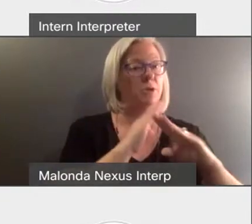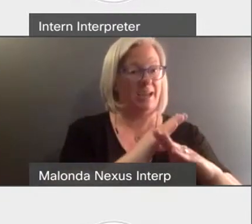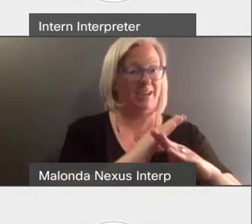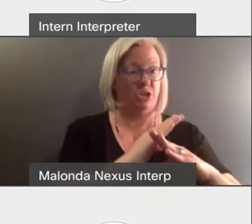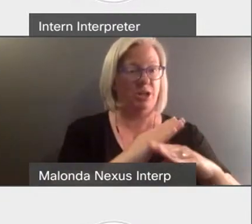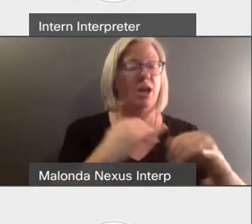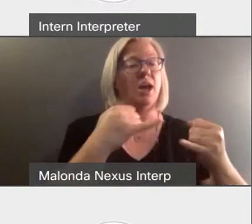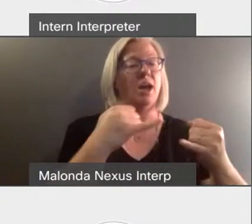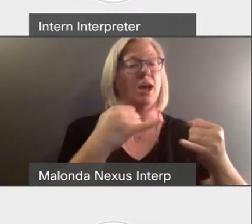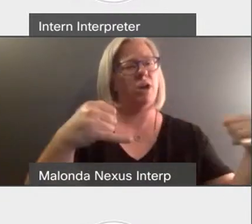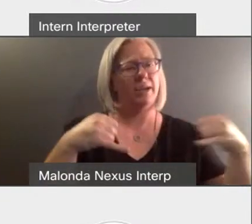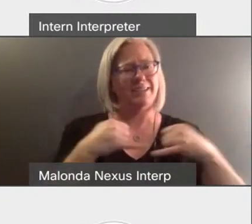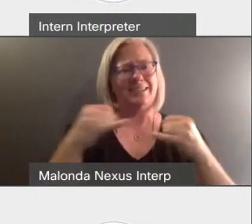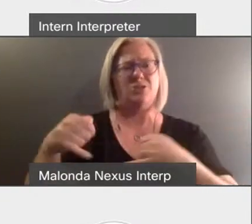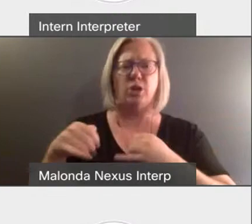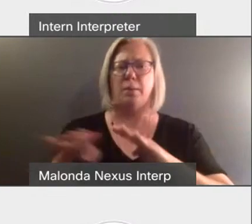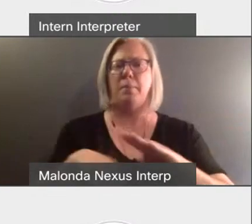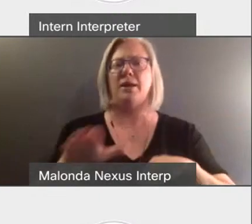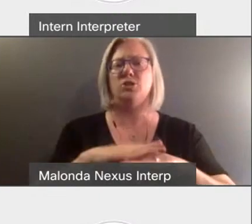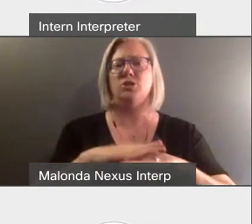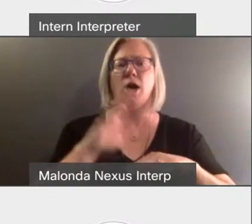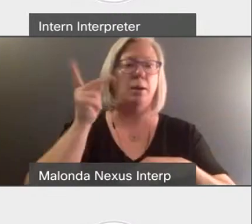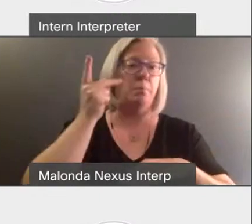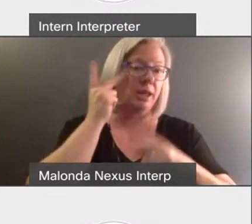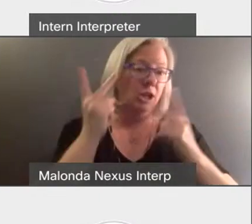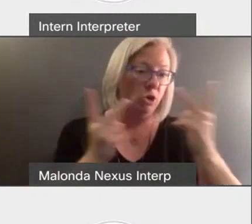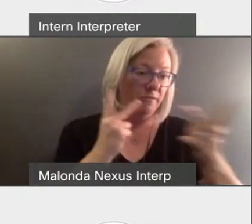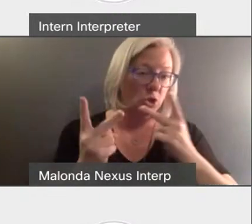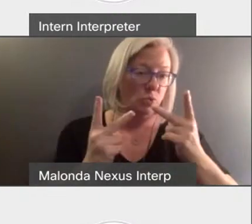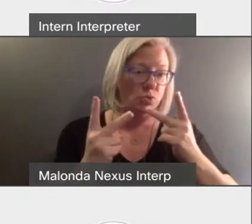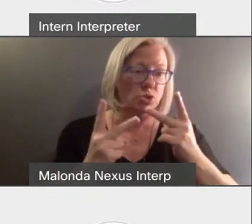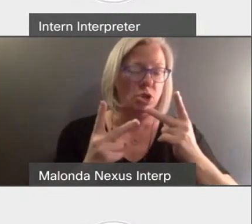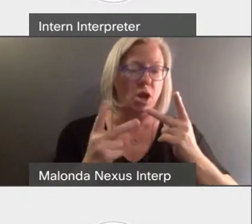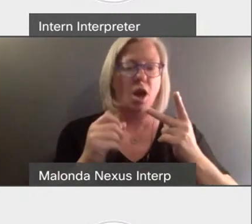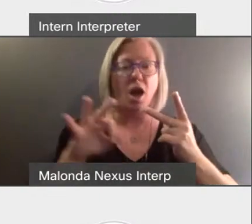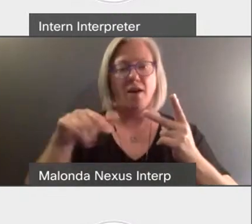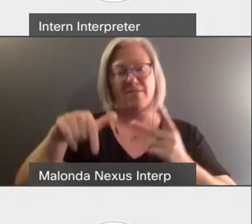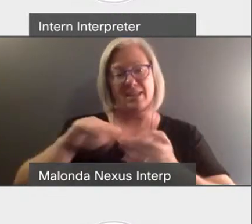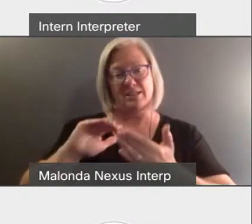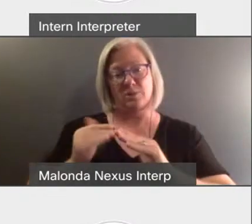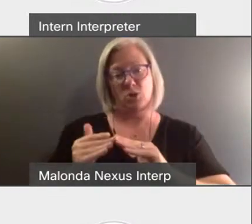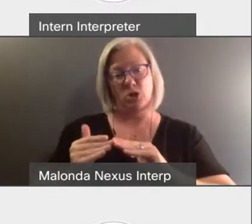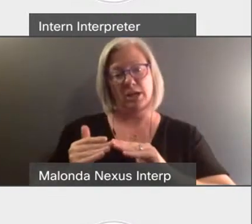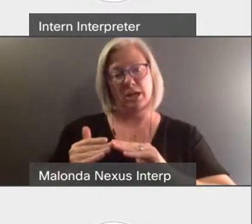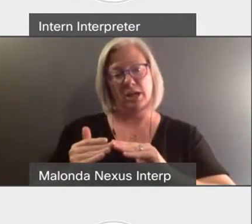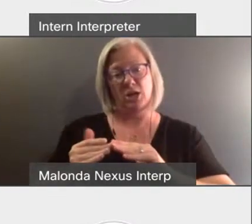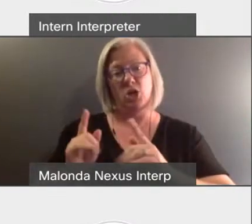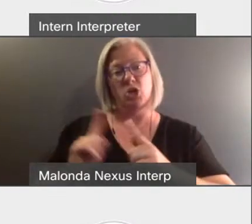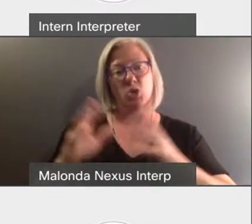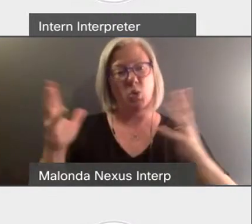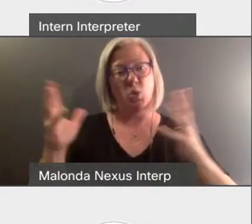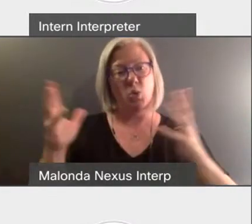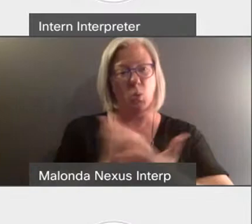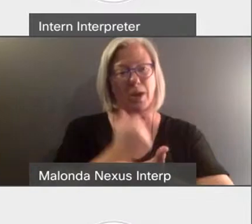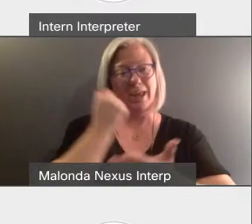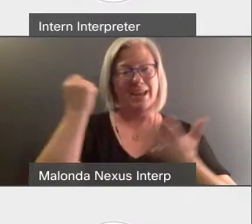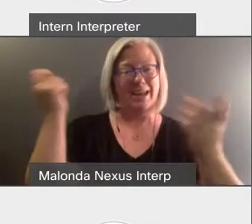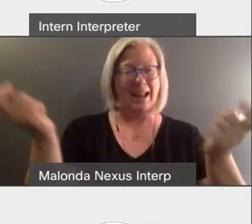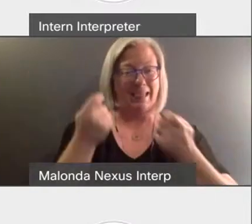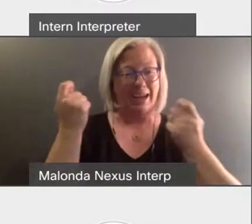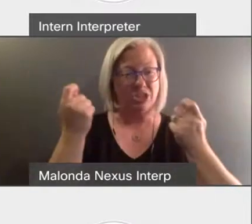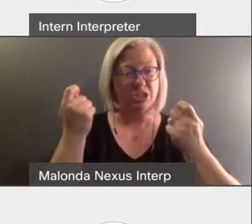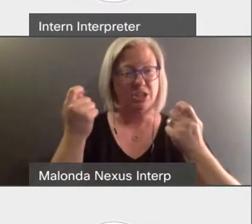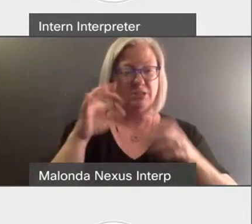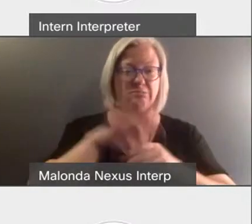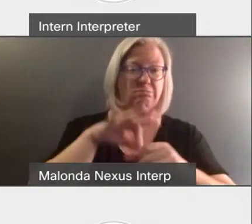districts based on the political views of this community to win an election might